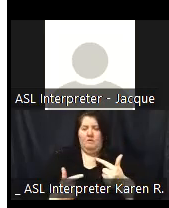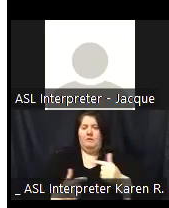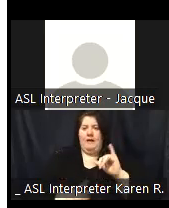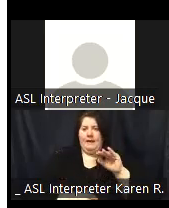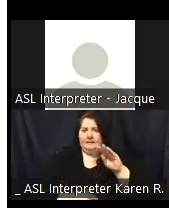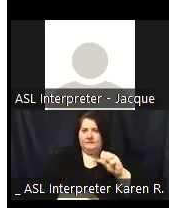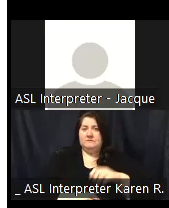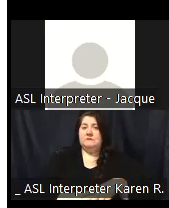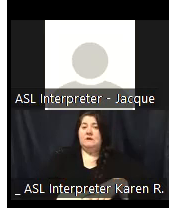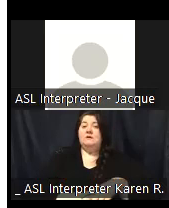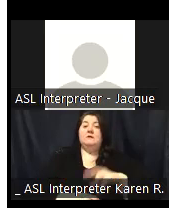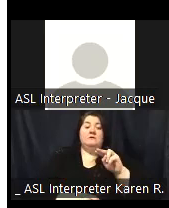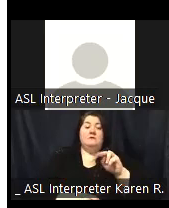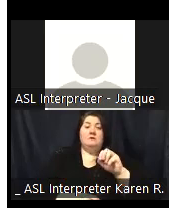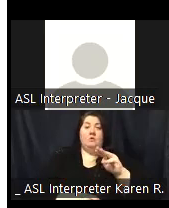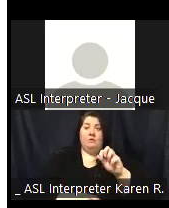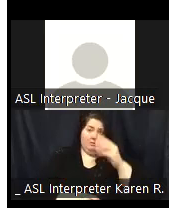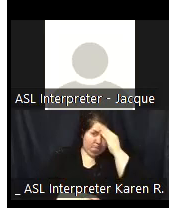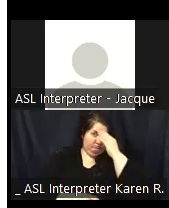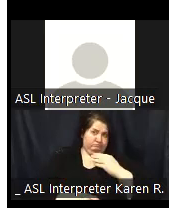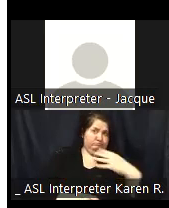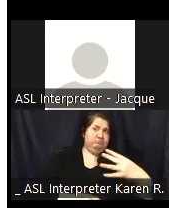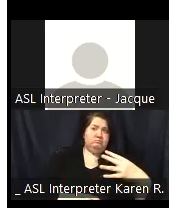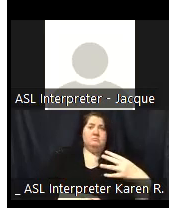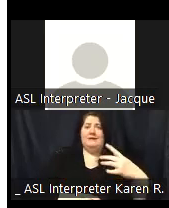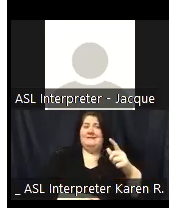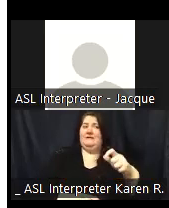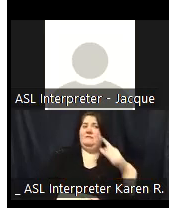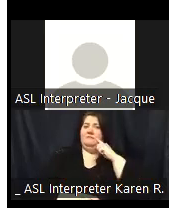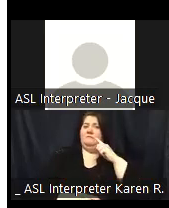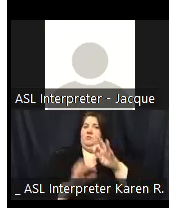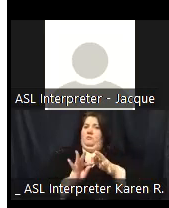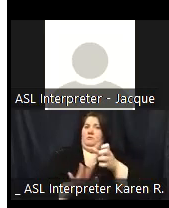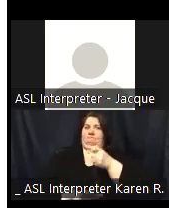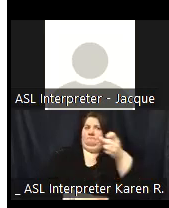let Norma know if an interpreter is needed for a welcome session.